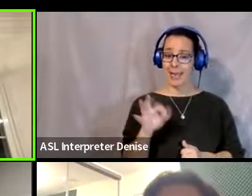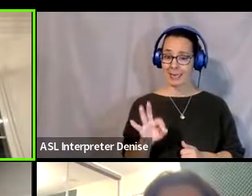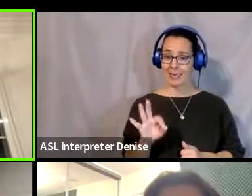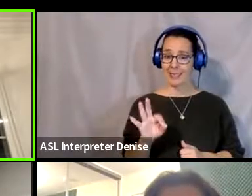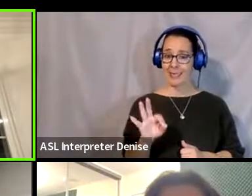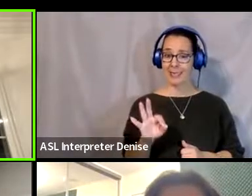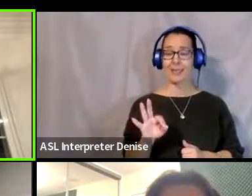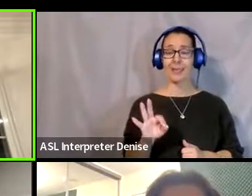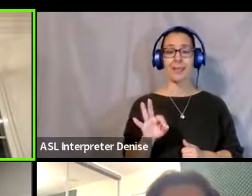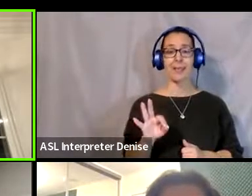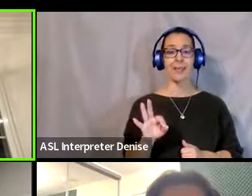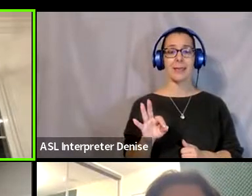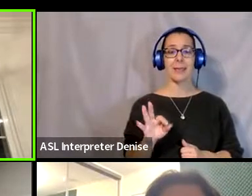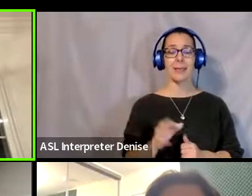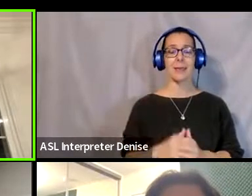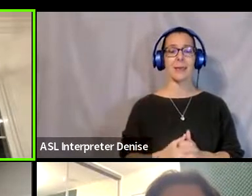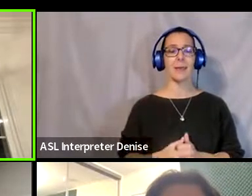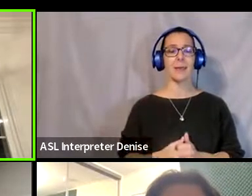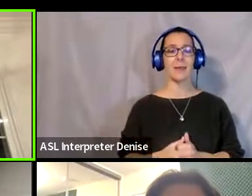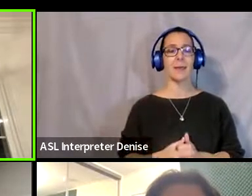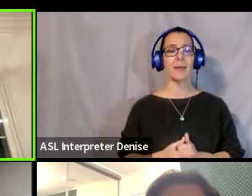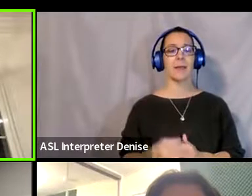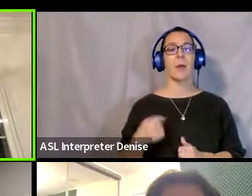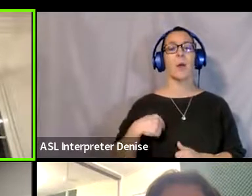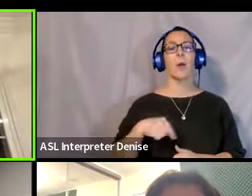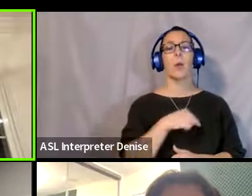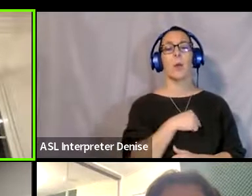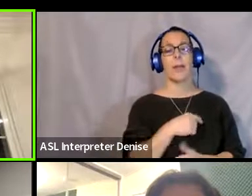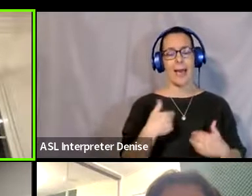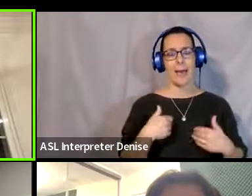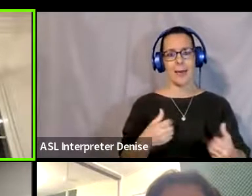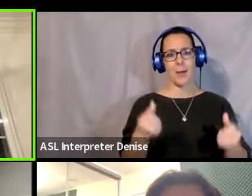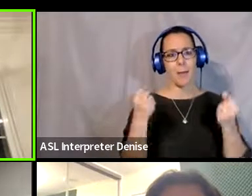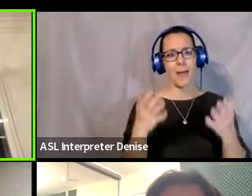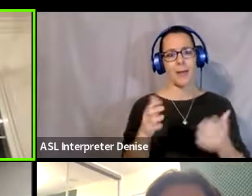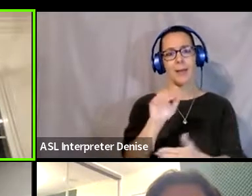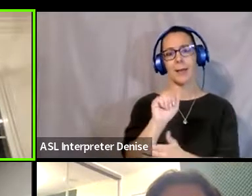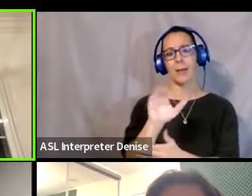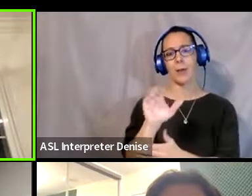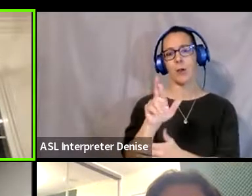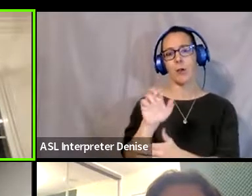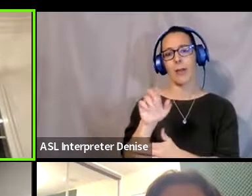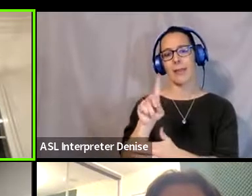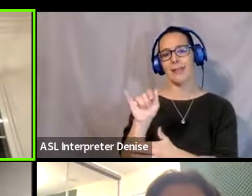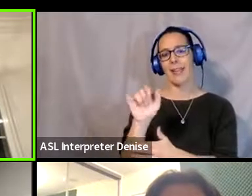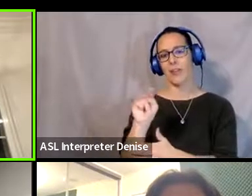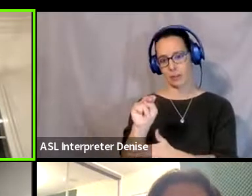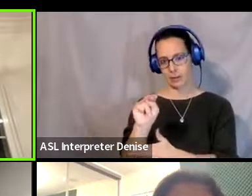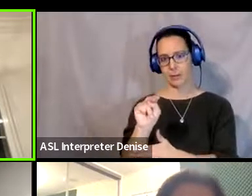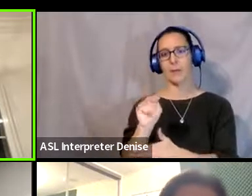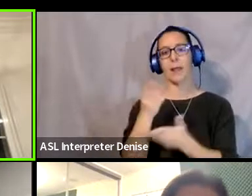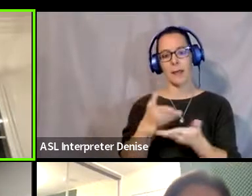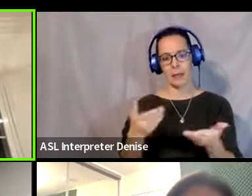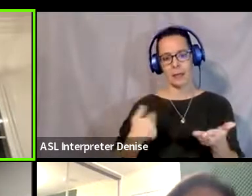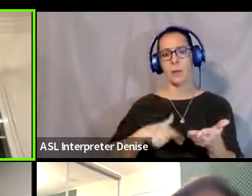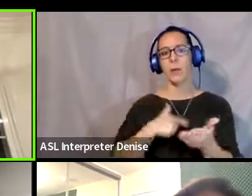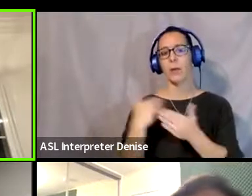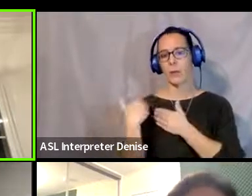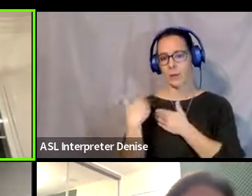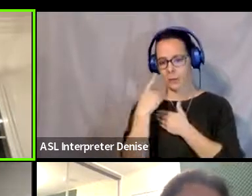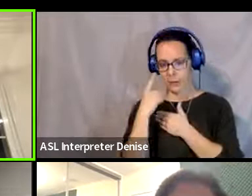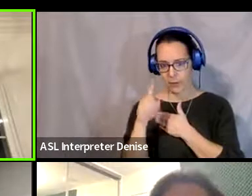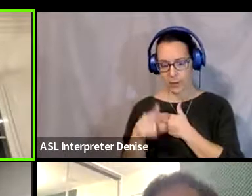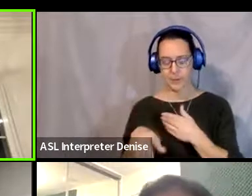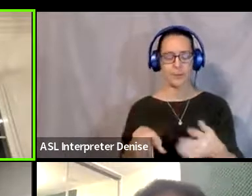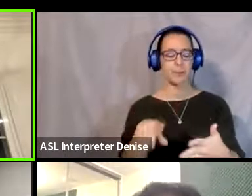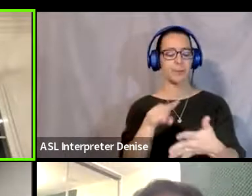have a number of accreditation pieces that we're responsible for. One is WASC,